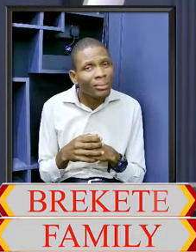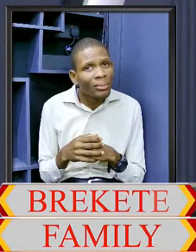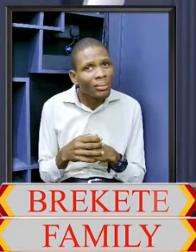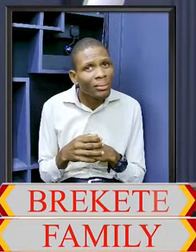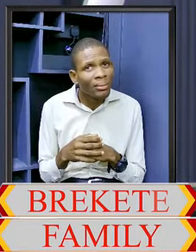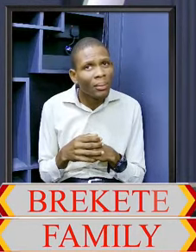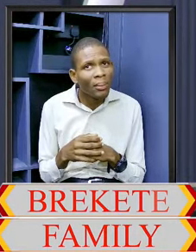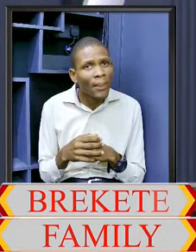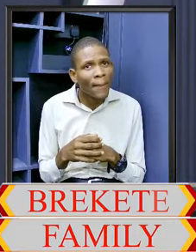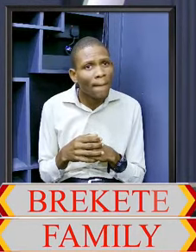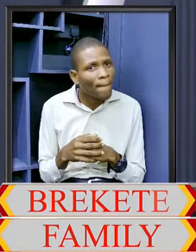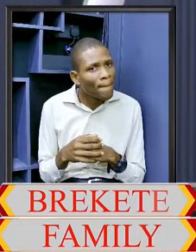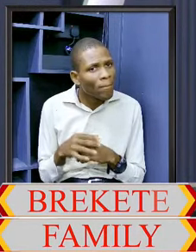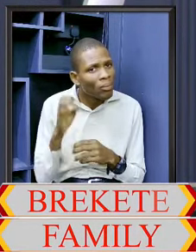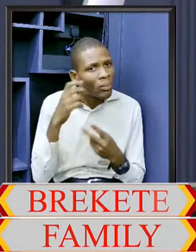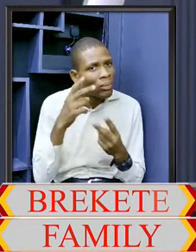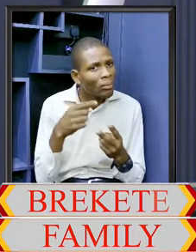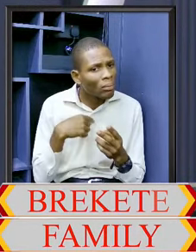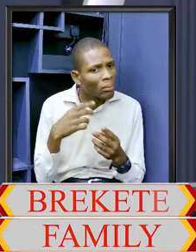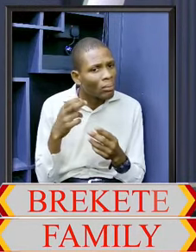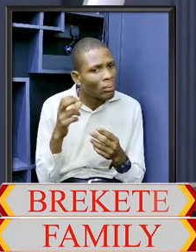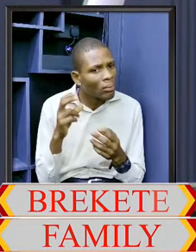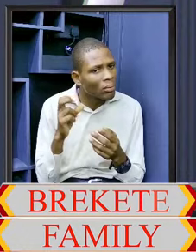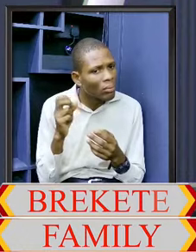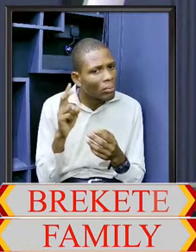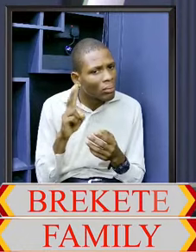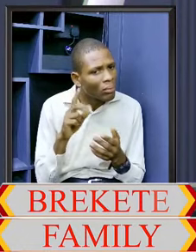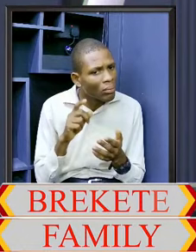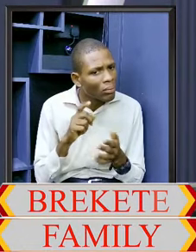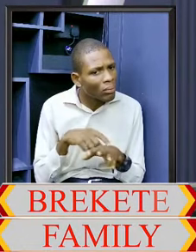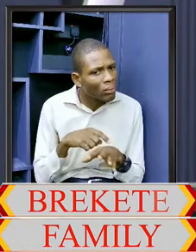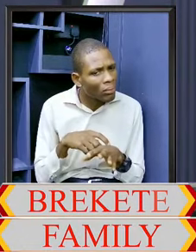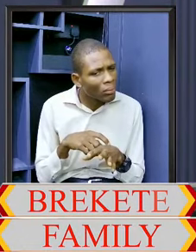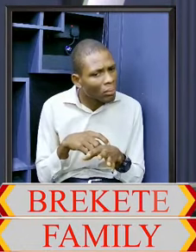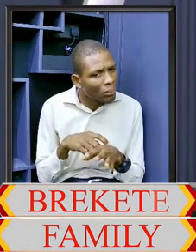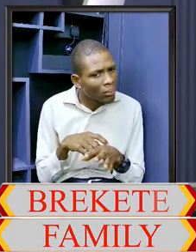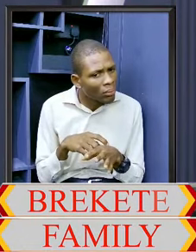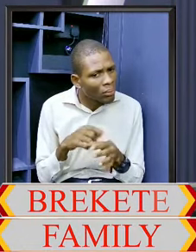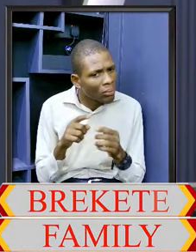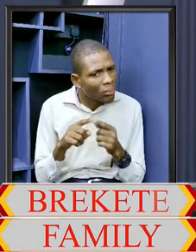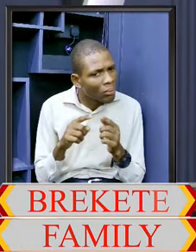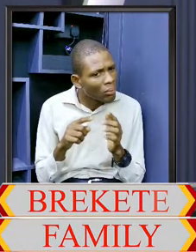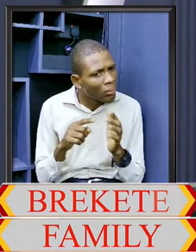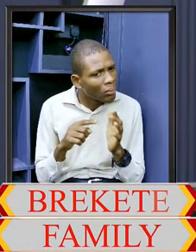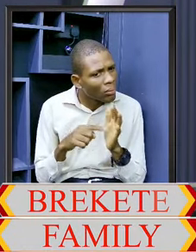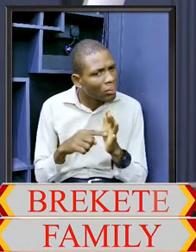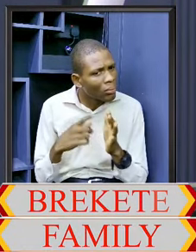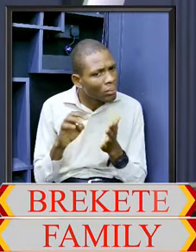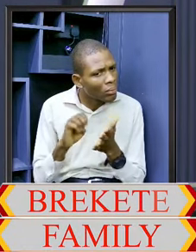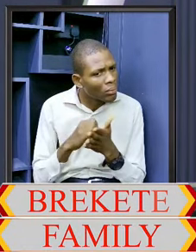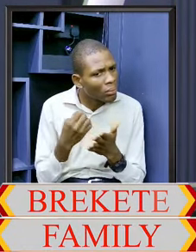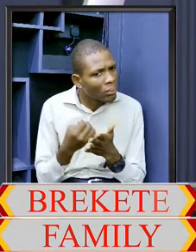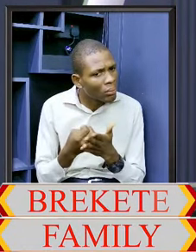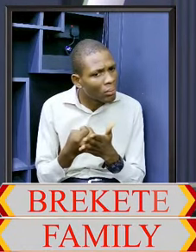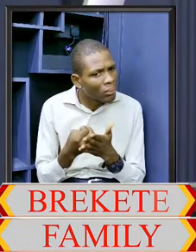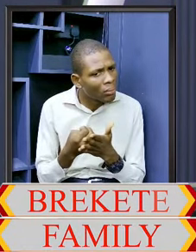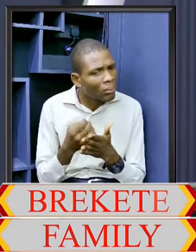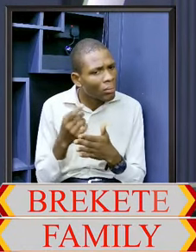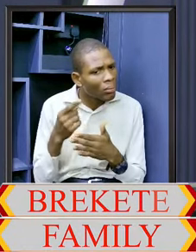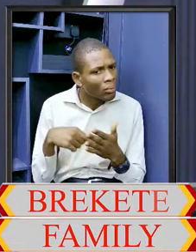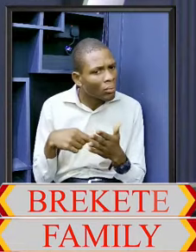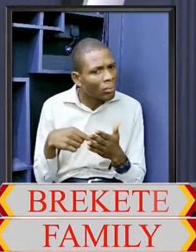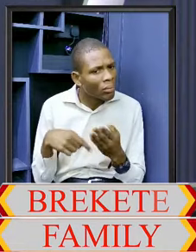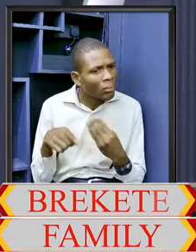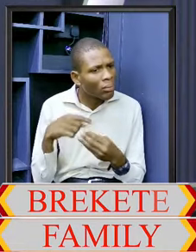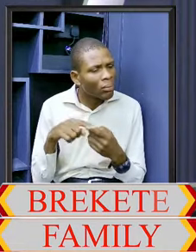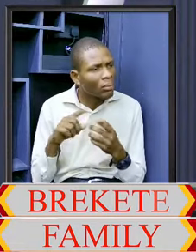me twice that I came there to explain. And to show the evidence of what I'm about to start.